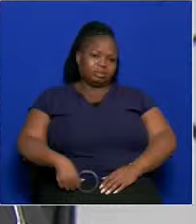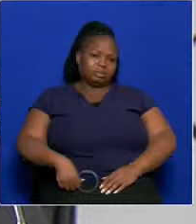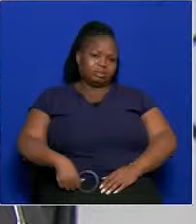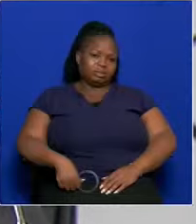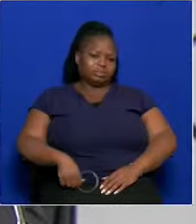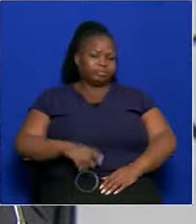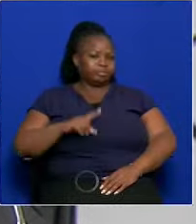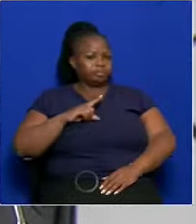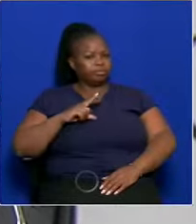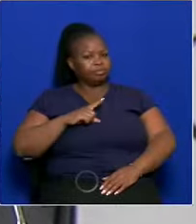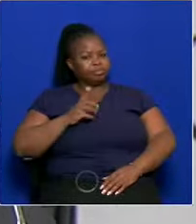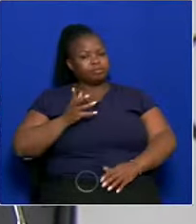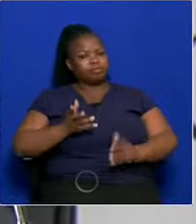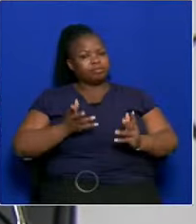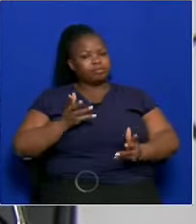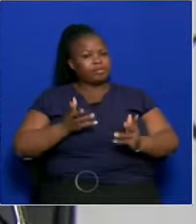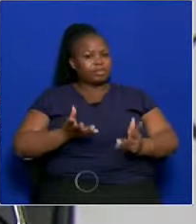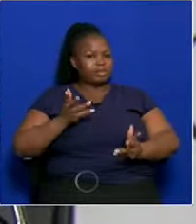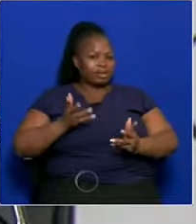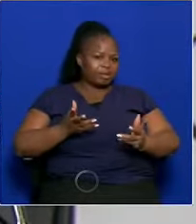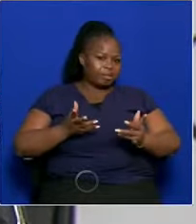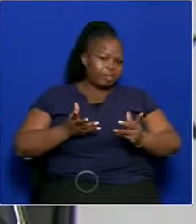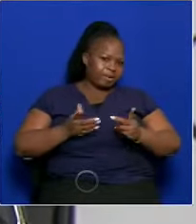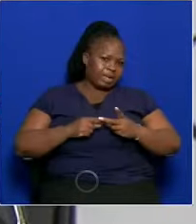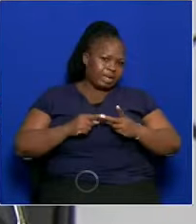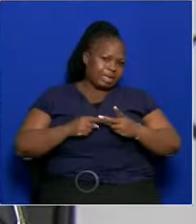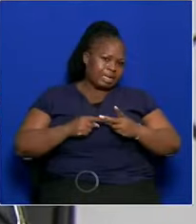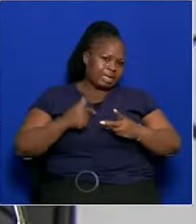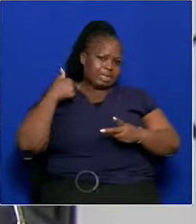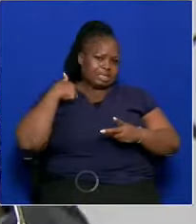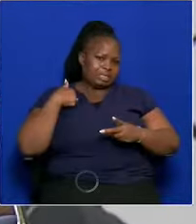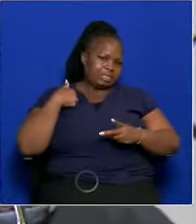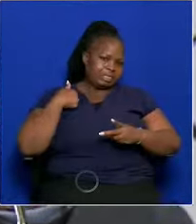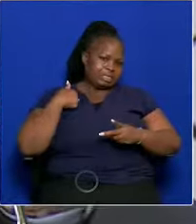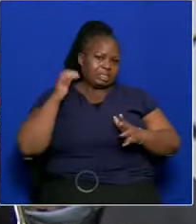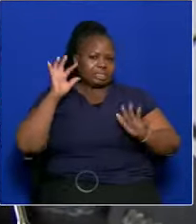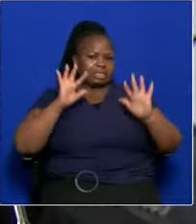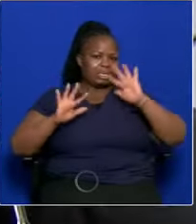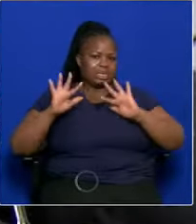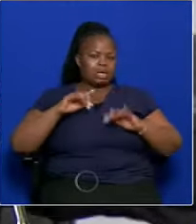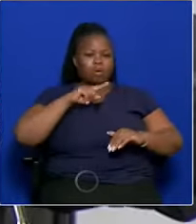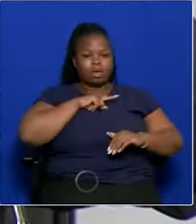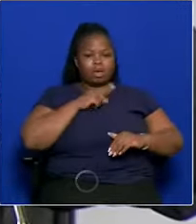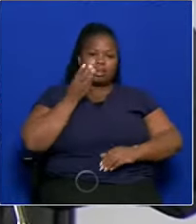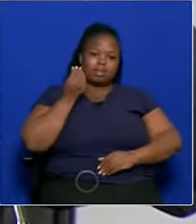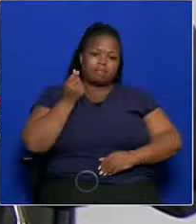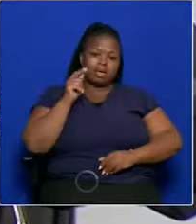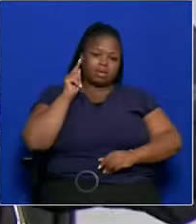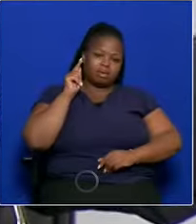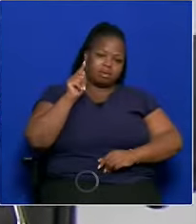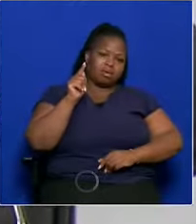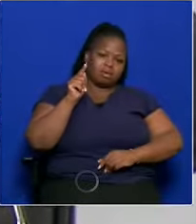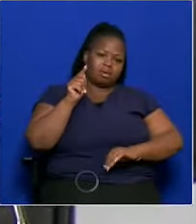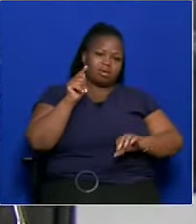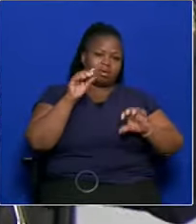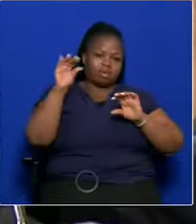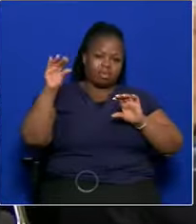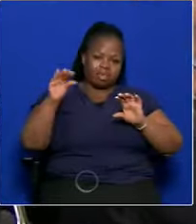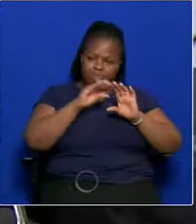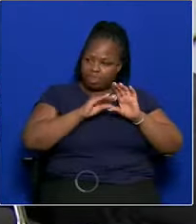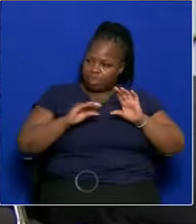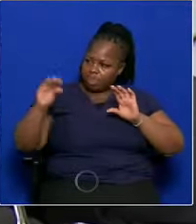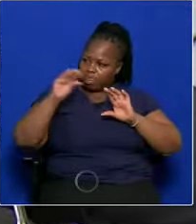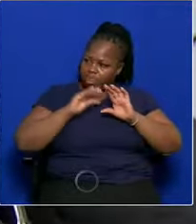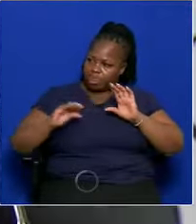maybe what clouded me was that the money went there and you can see to start to finish what was